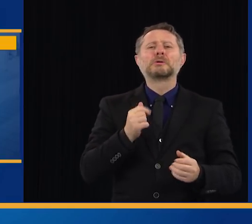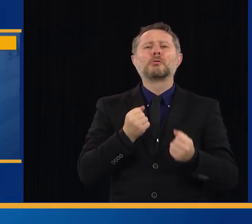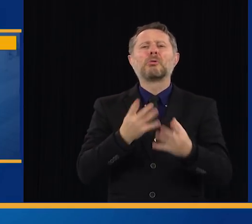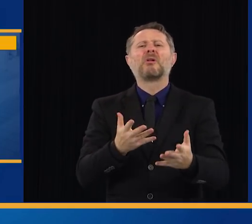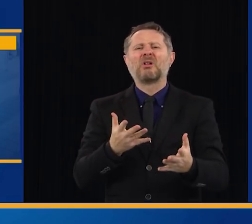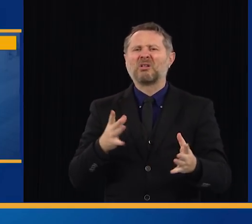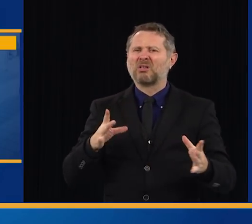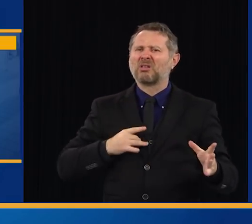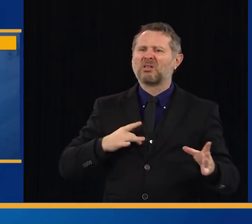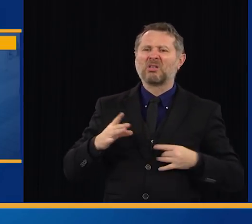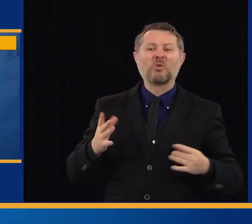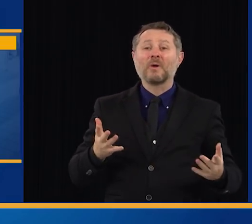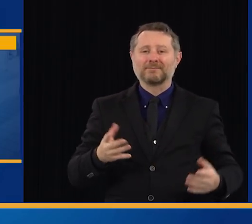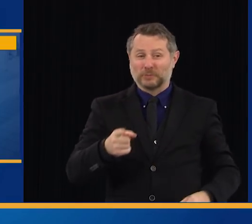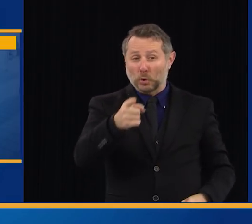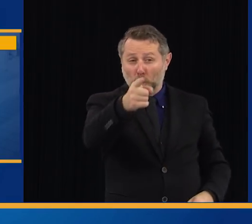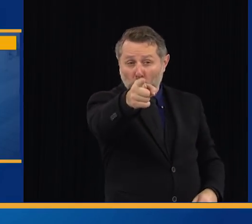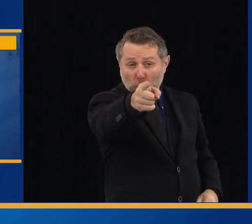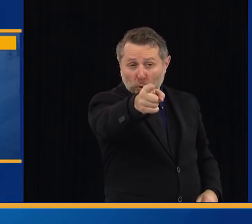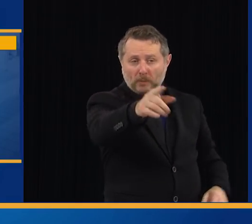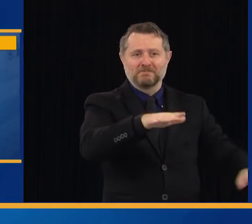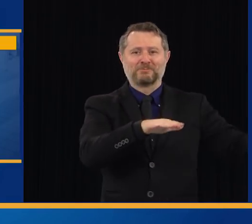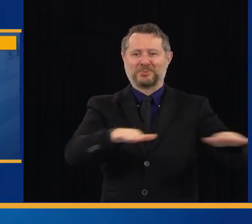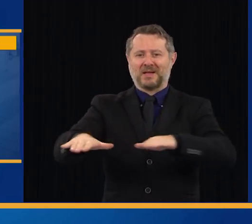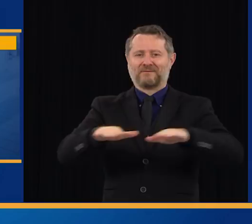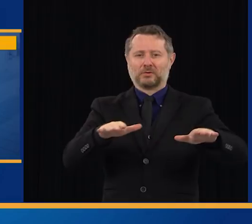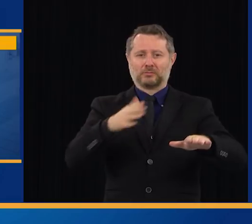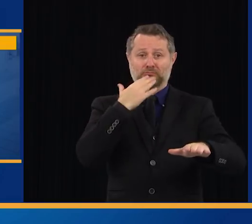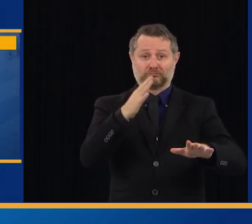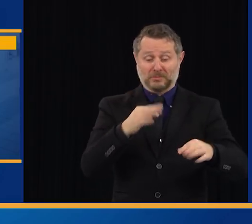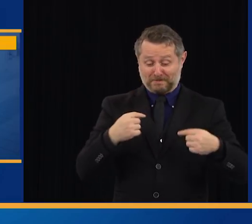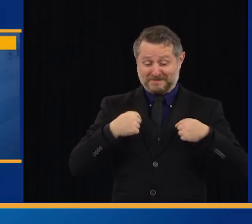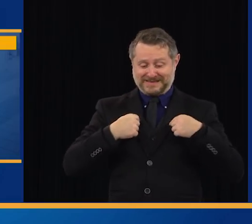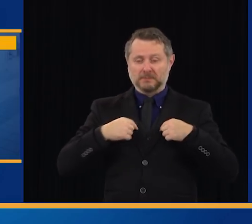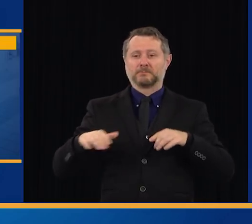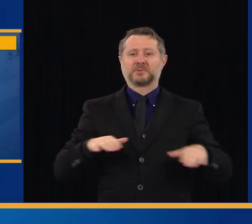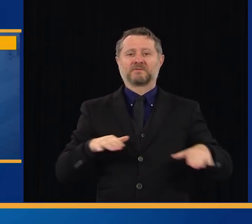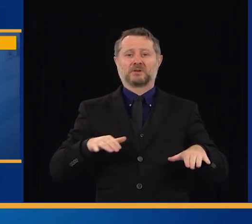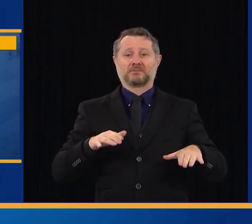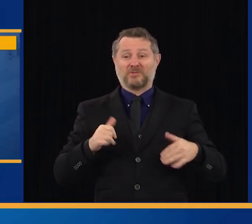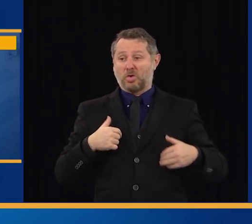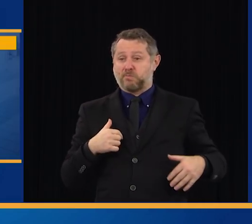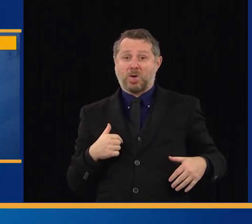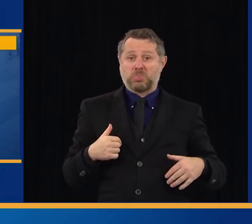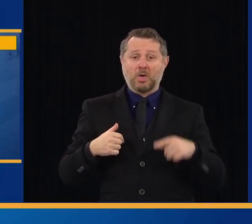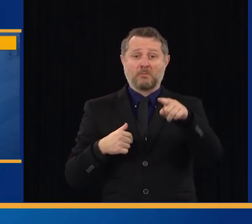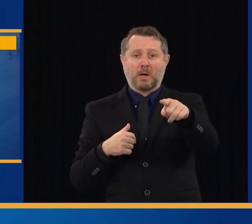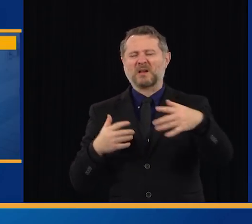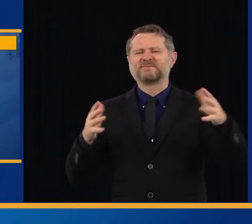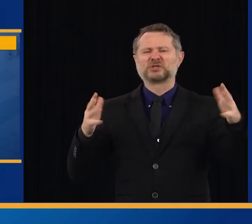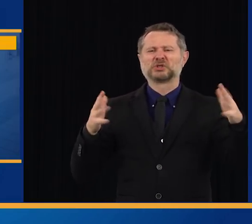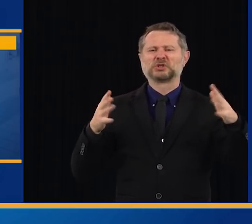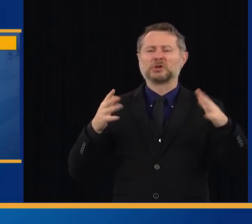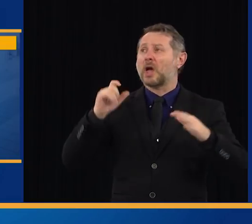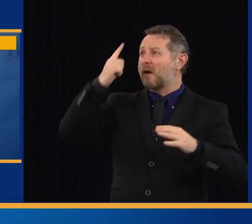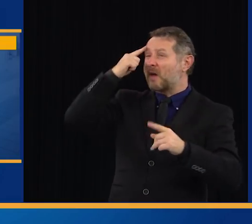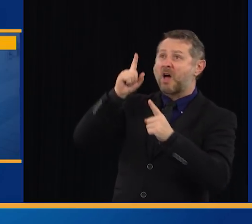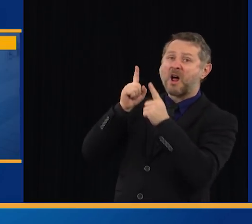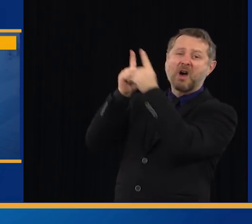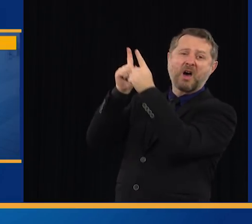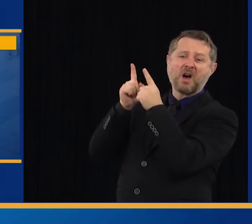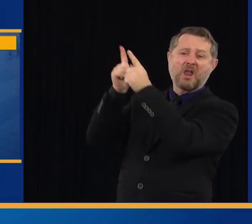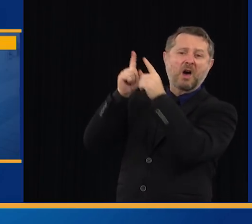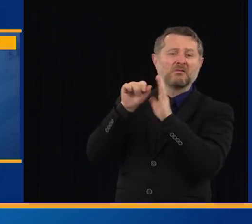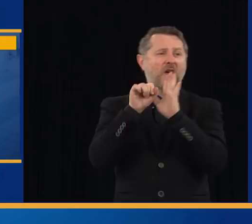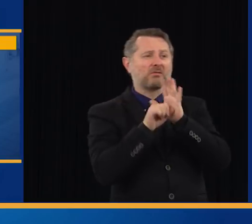do. That's what this all comes down to, as simple as it sounds. It's not about government. It's not about anything else. It's